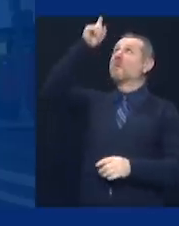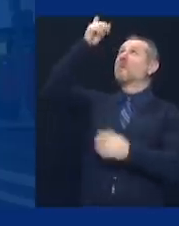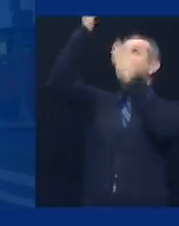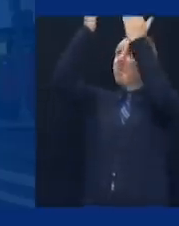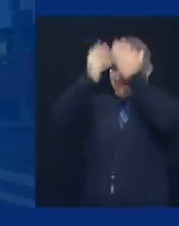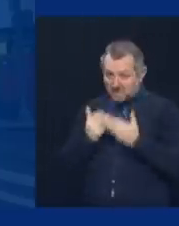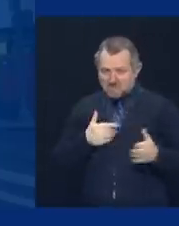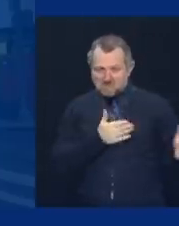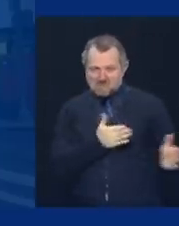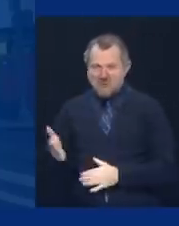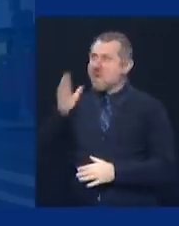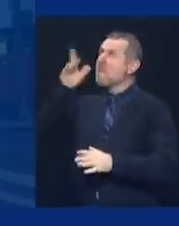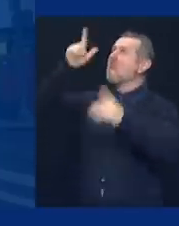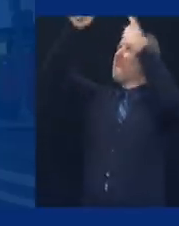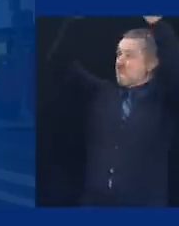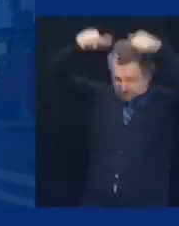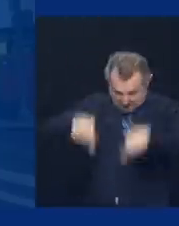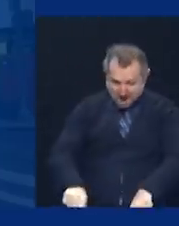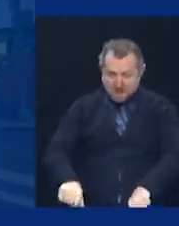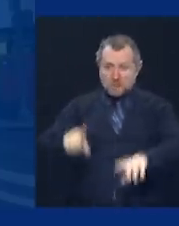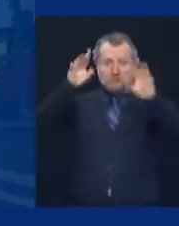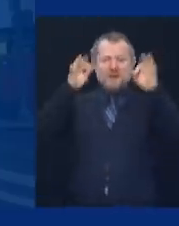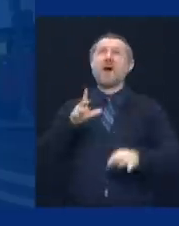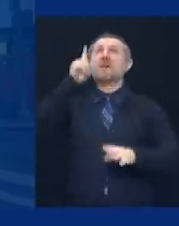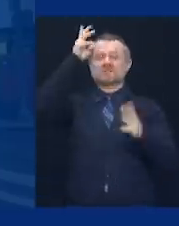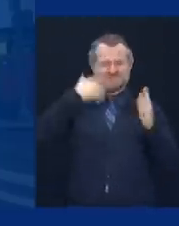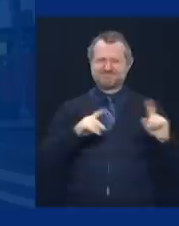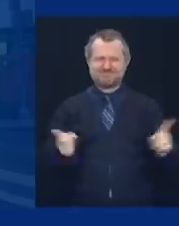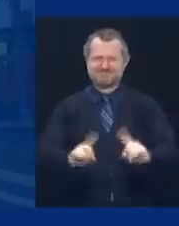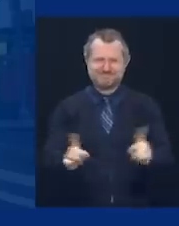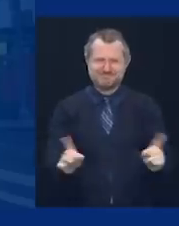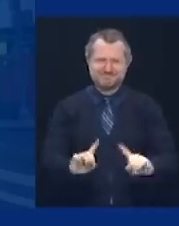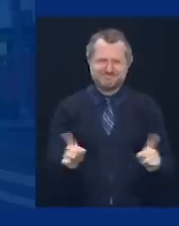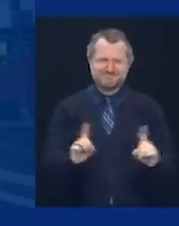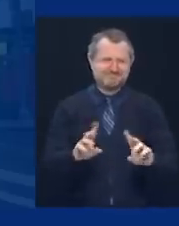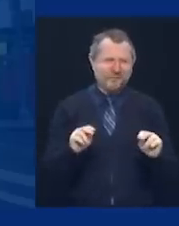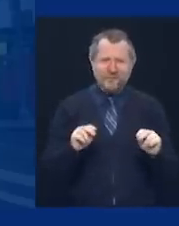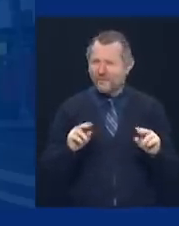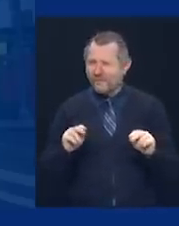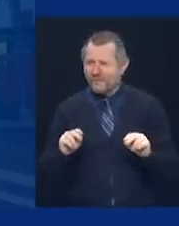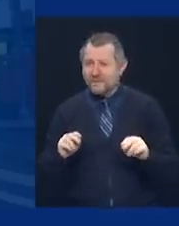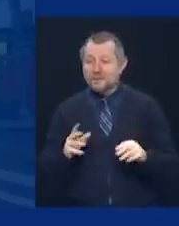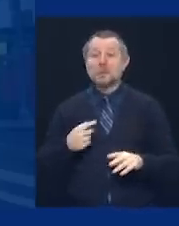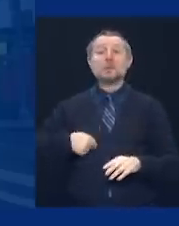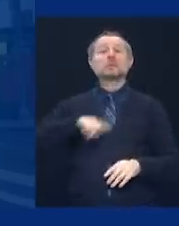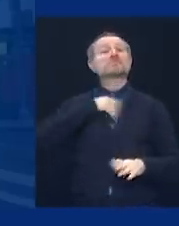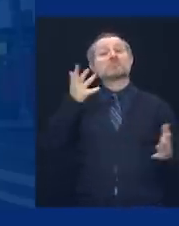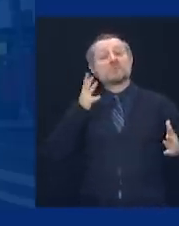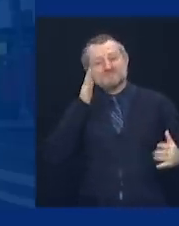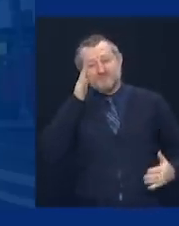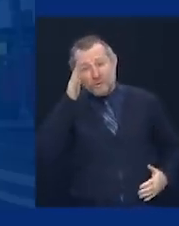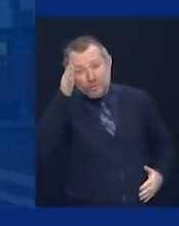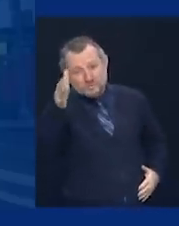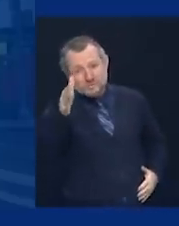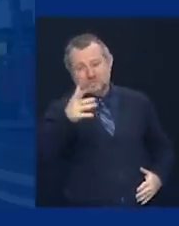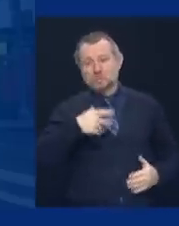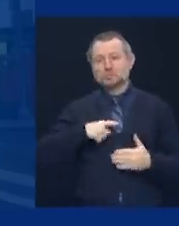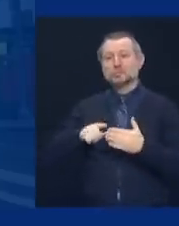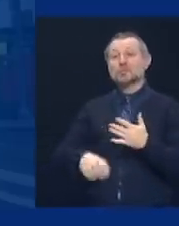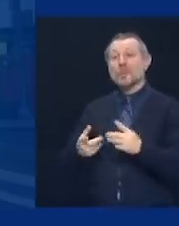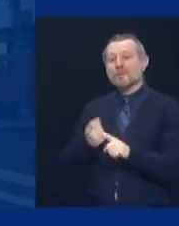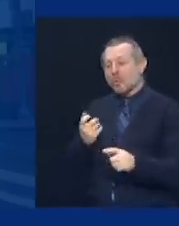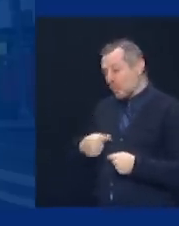There is no destiny here. Destiny is what we make it. The future is what we make it. It is totally in